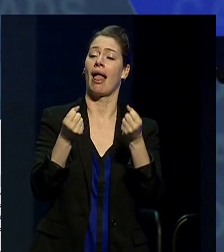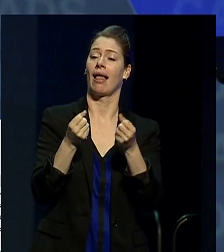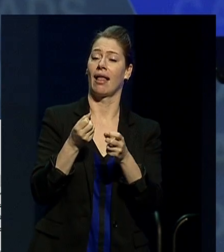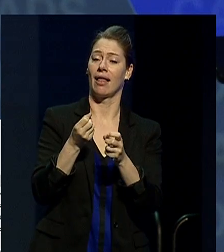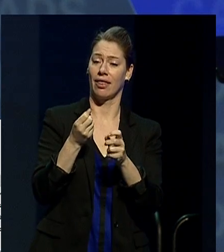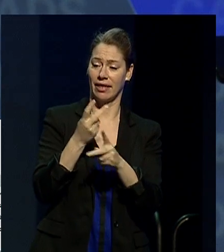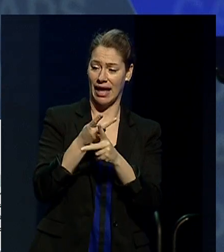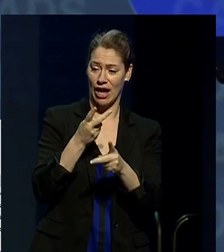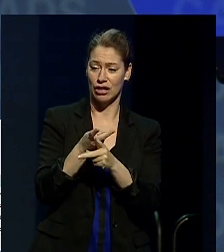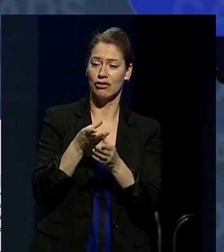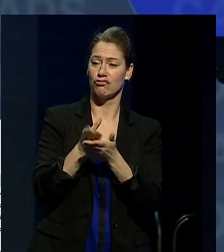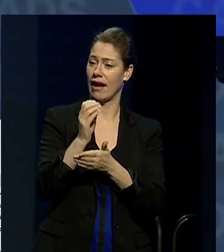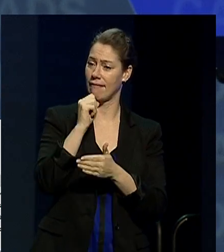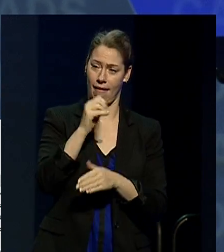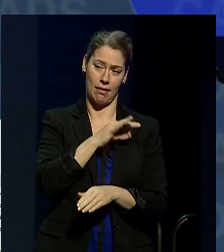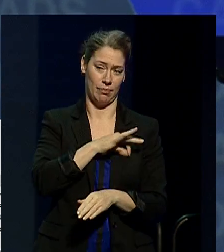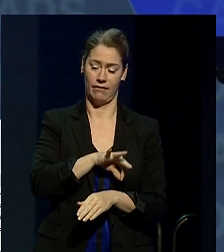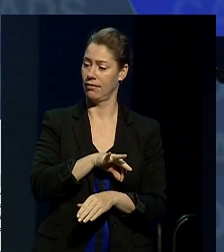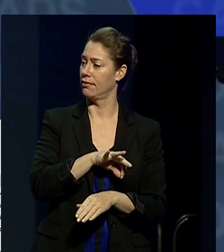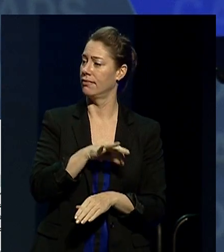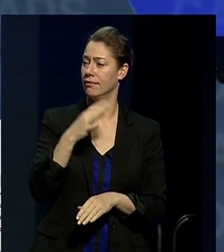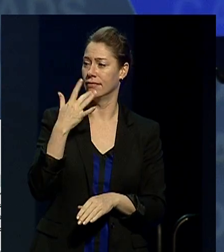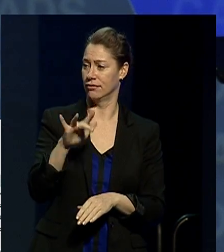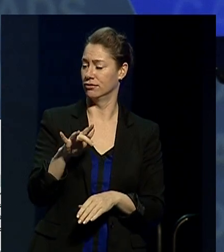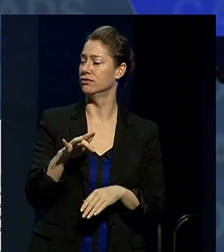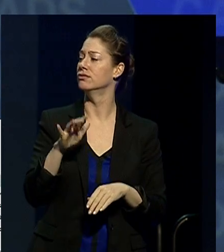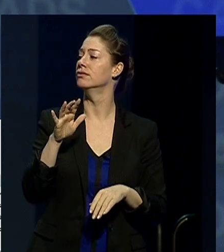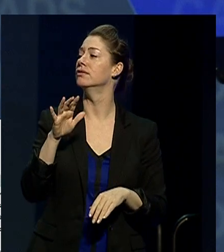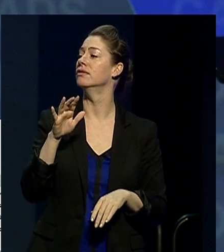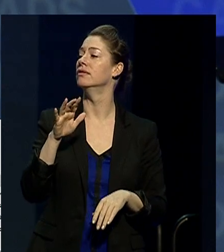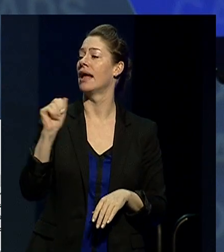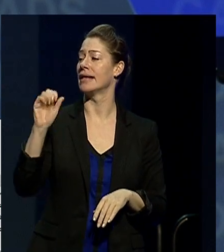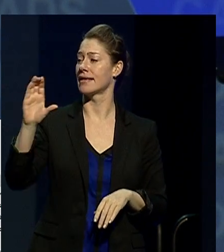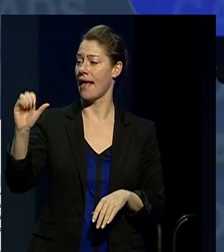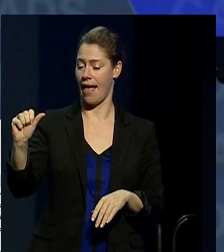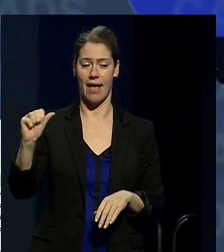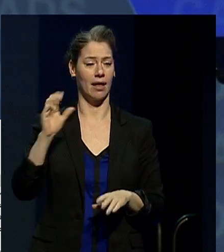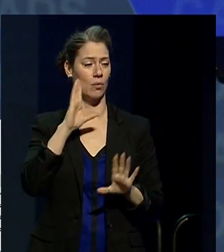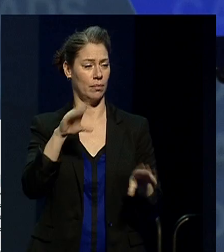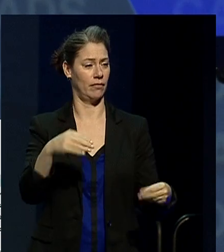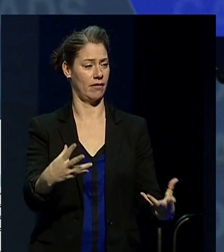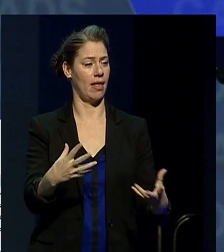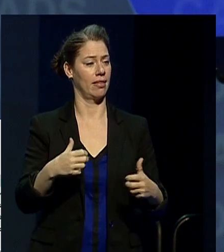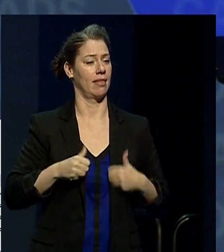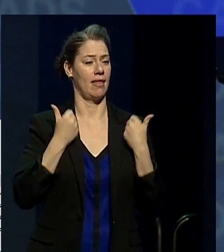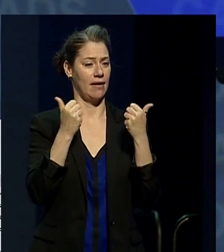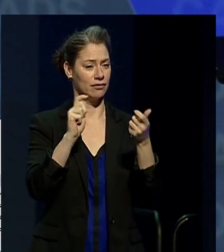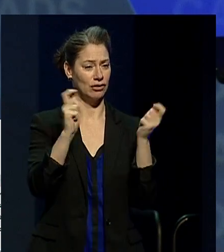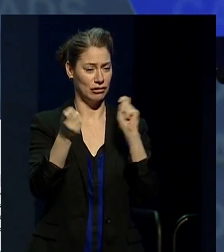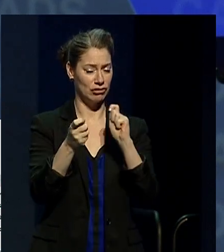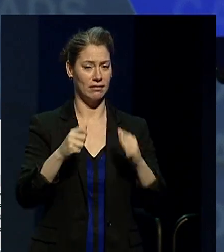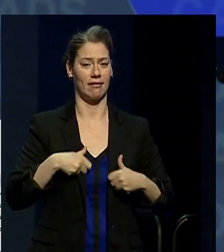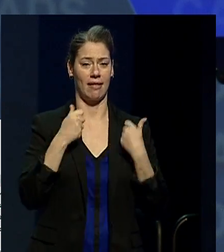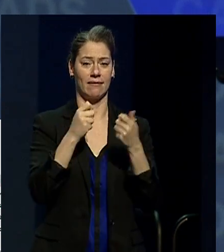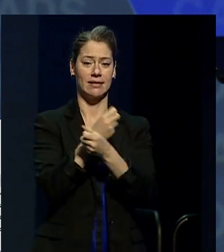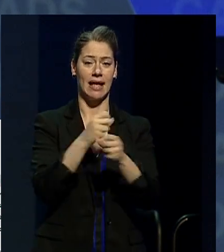The Affordable Health Care Act is bringing life-saving and life-changing care to 3.7